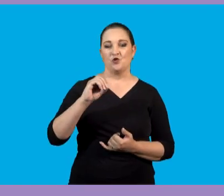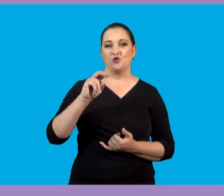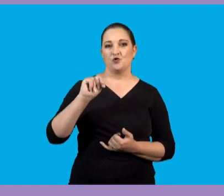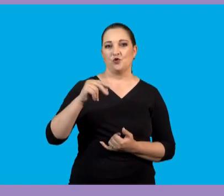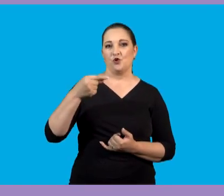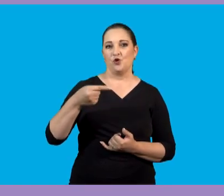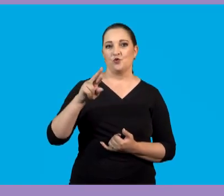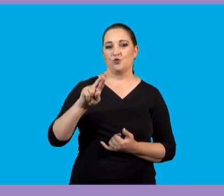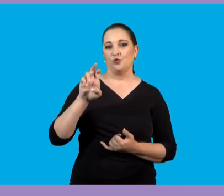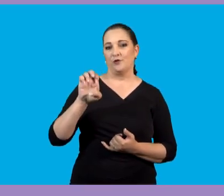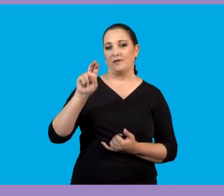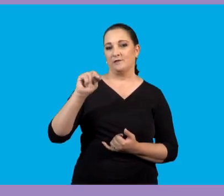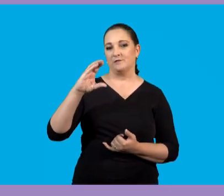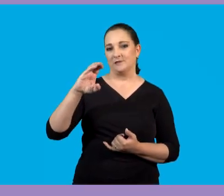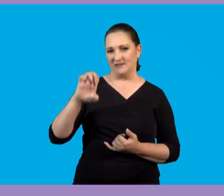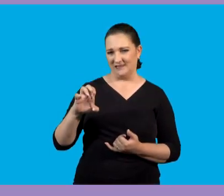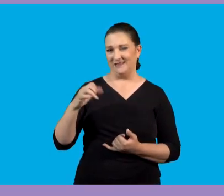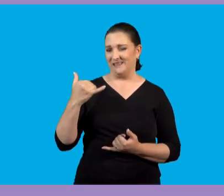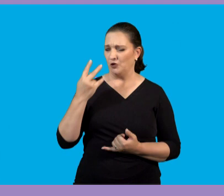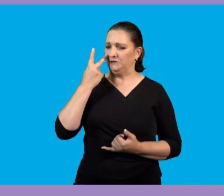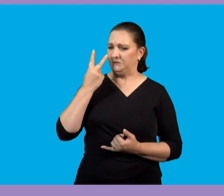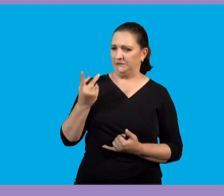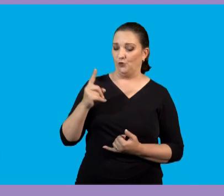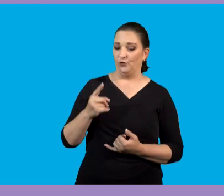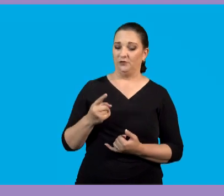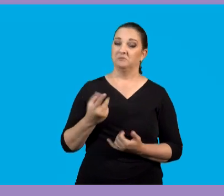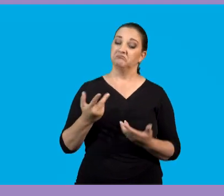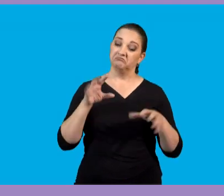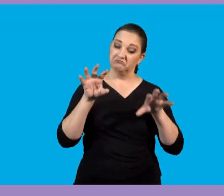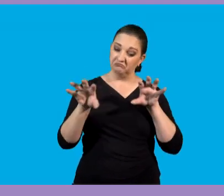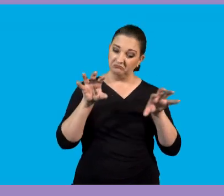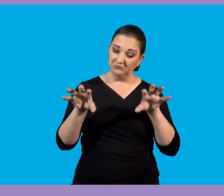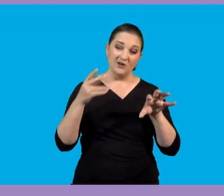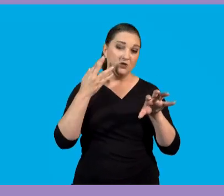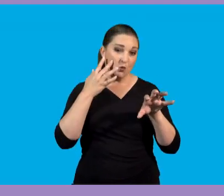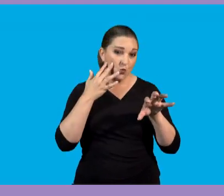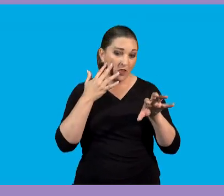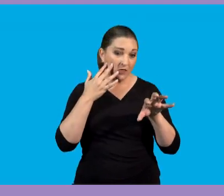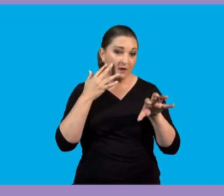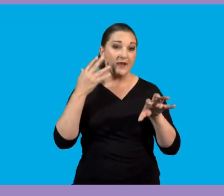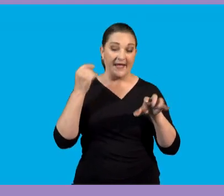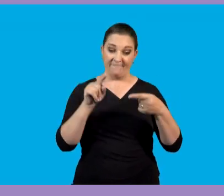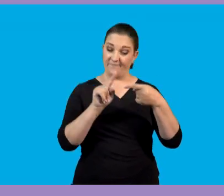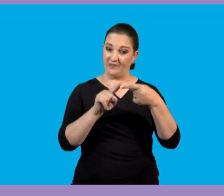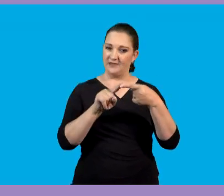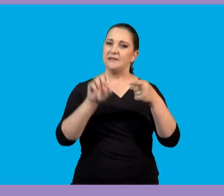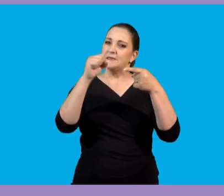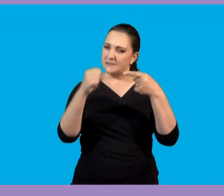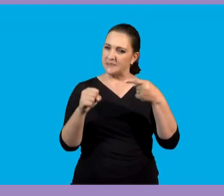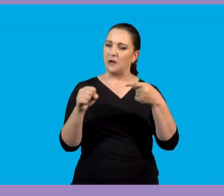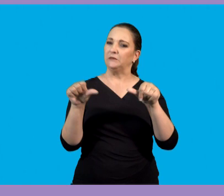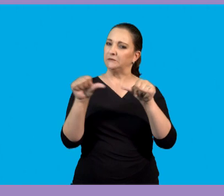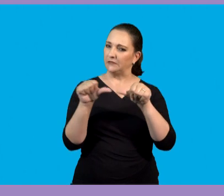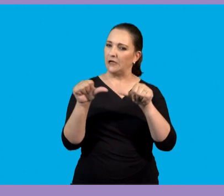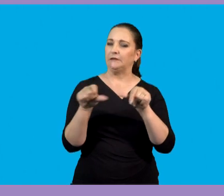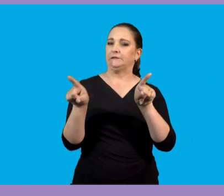our concept map. So let's look at congruency. When two objects or shapes are congruent, they have the same shape and